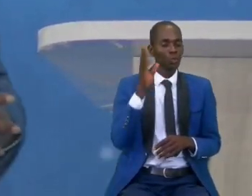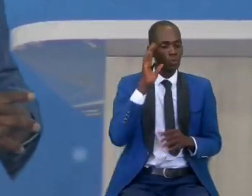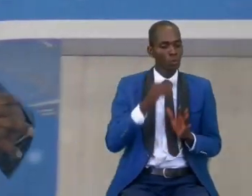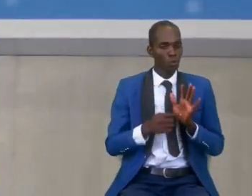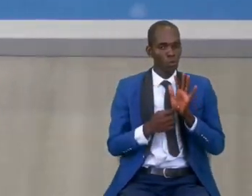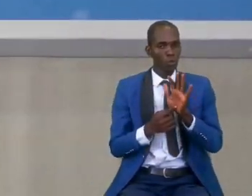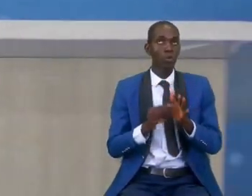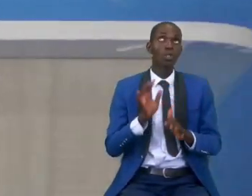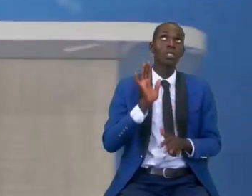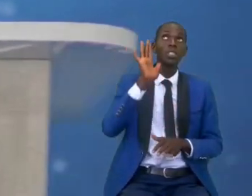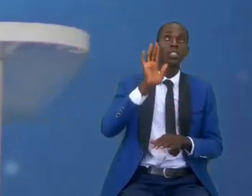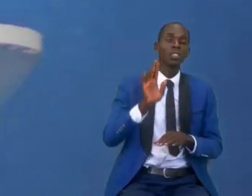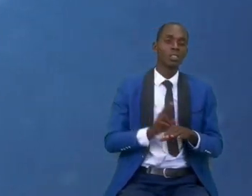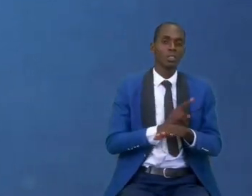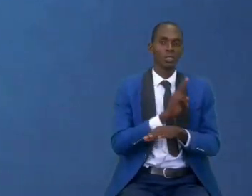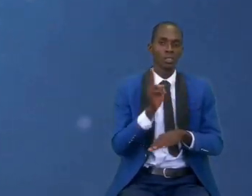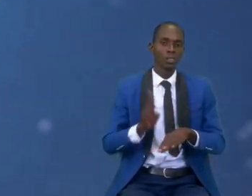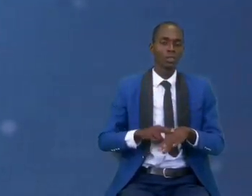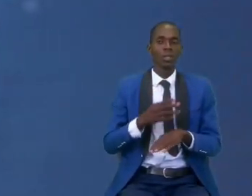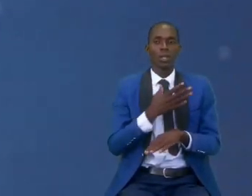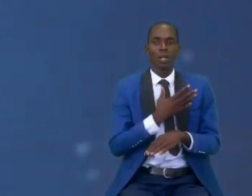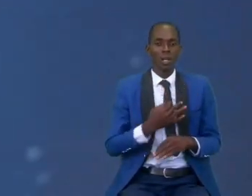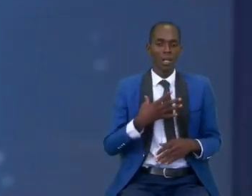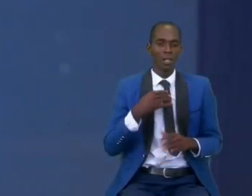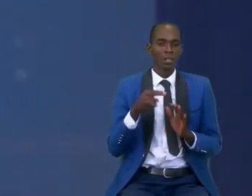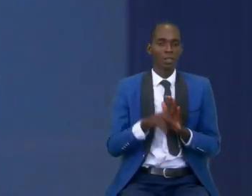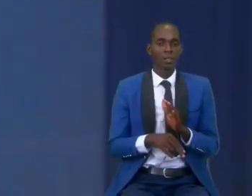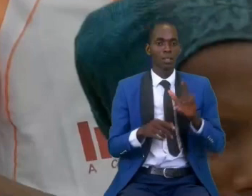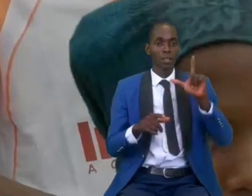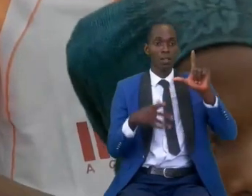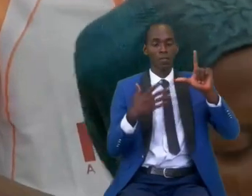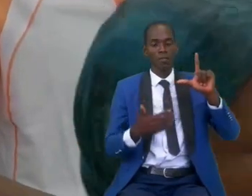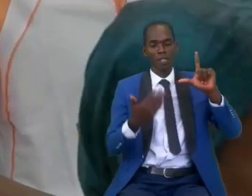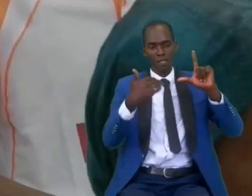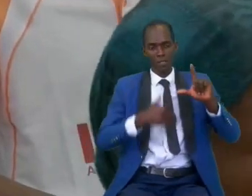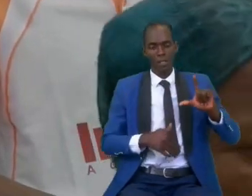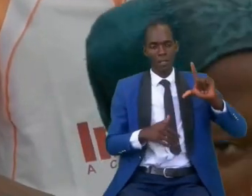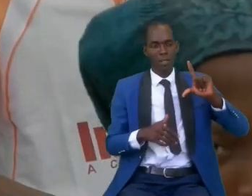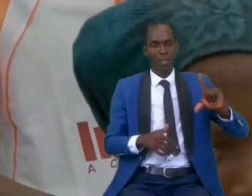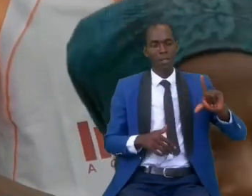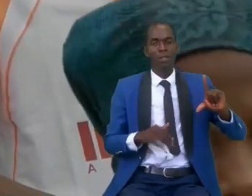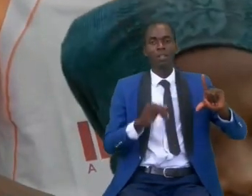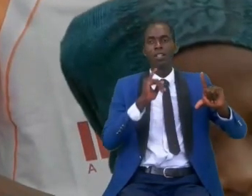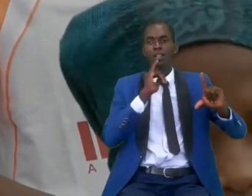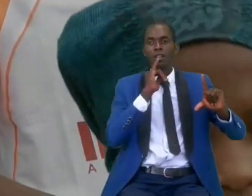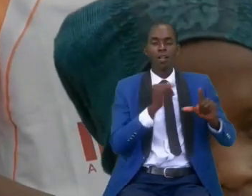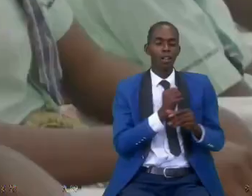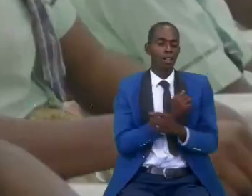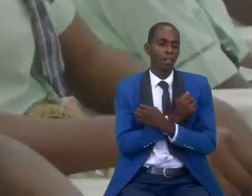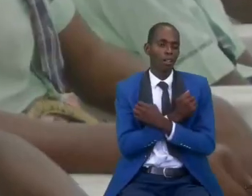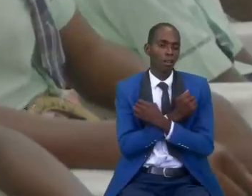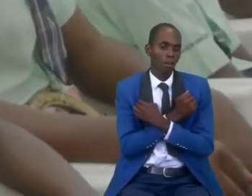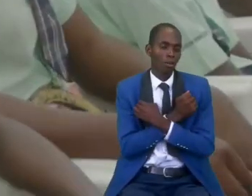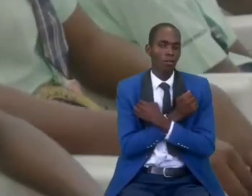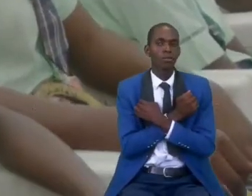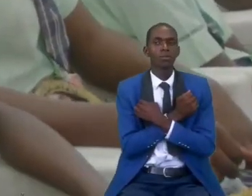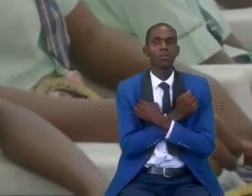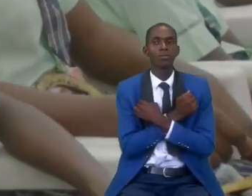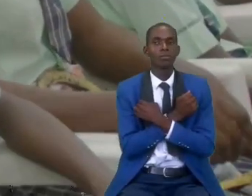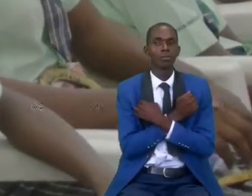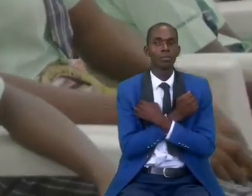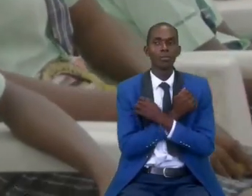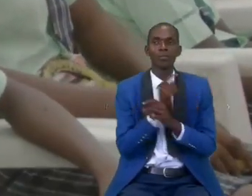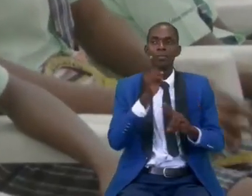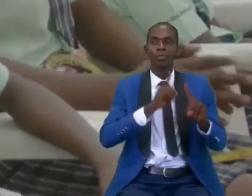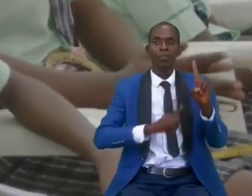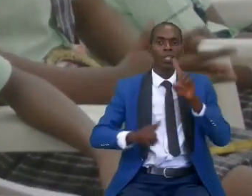there is love. Somebody shout love. Say it as if you mean it.